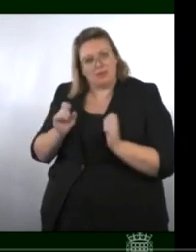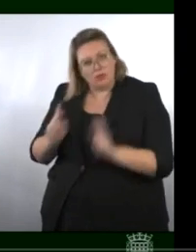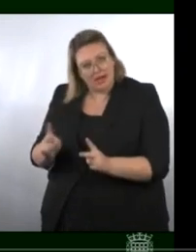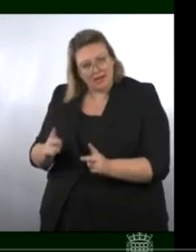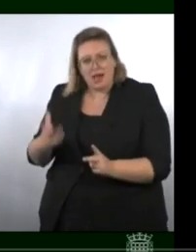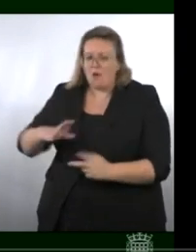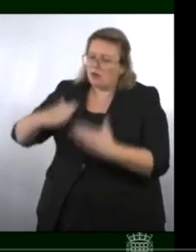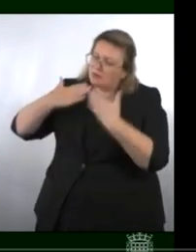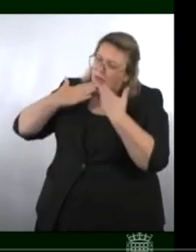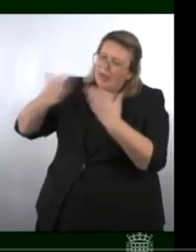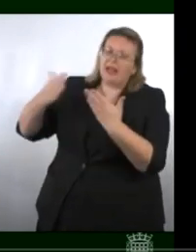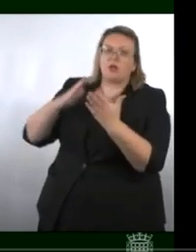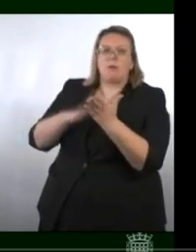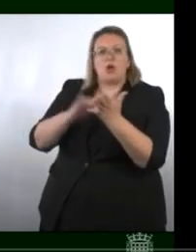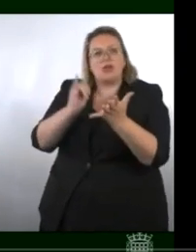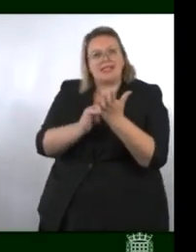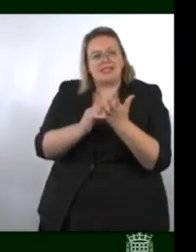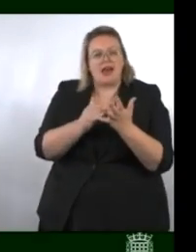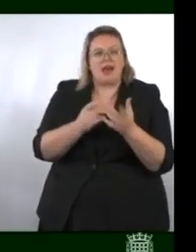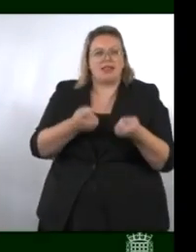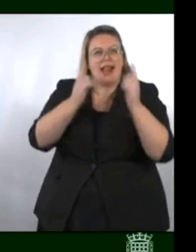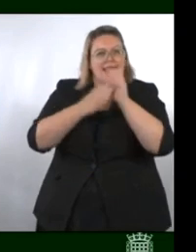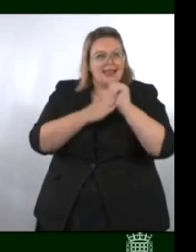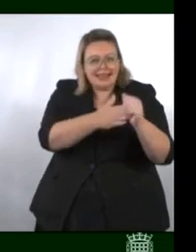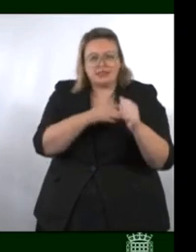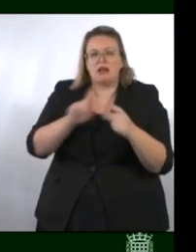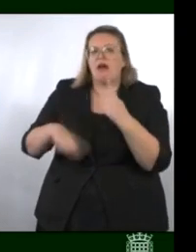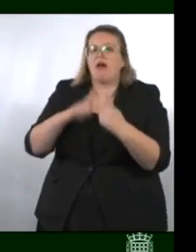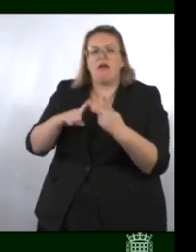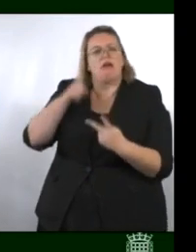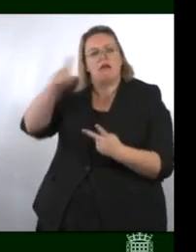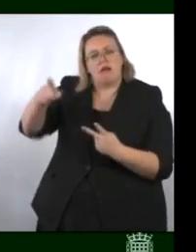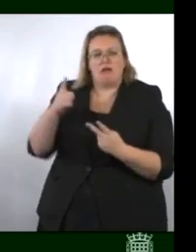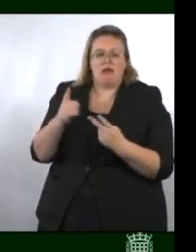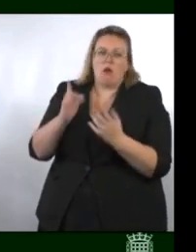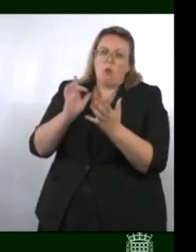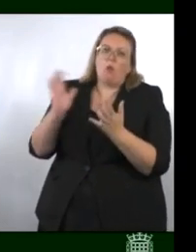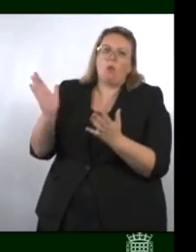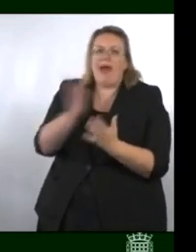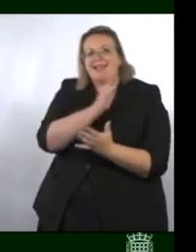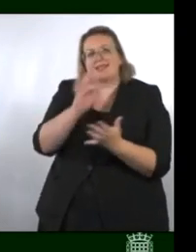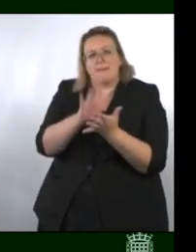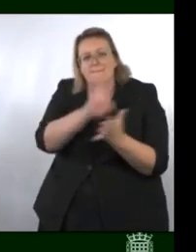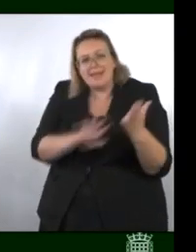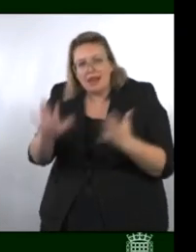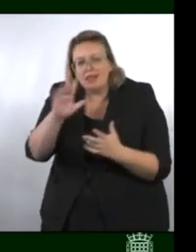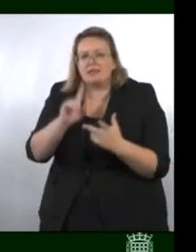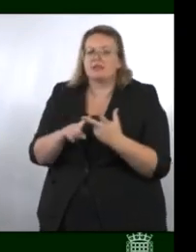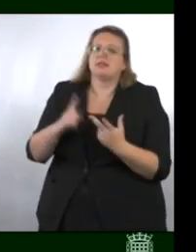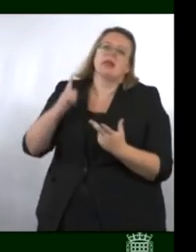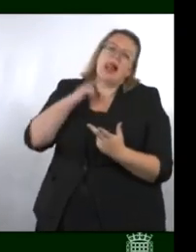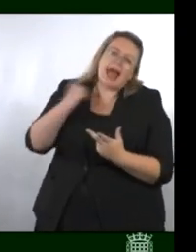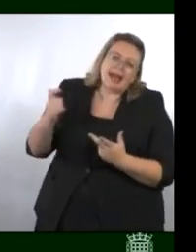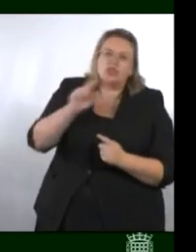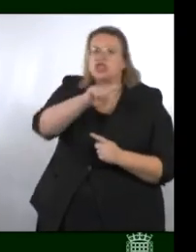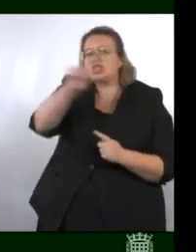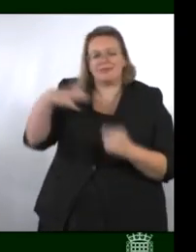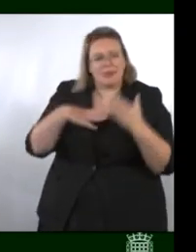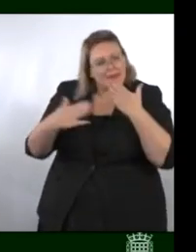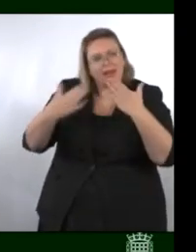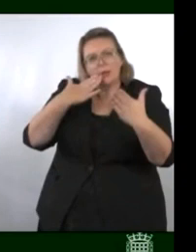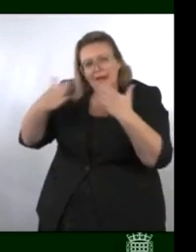Lancashire, actually in London and West Midlands and elsewhere for what they are doing. And I may say that it is a bit incoherent